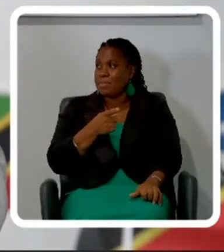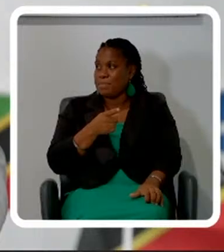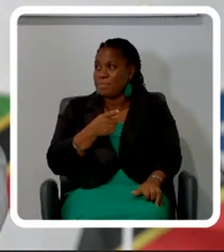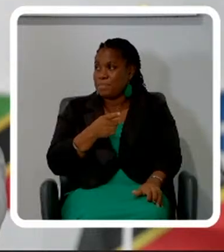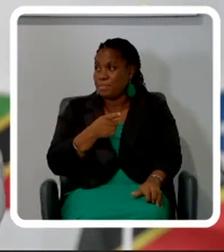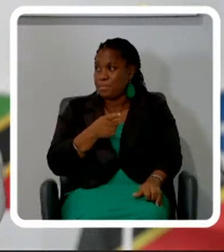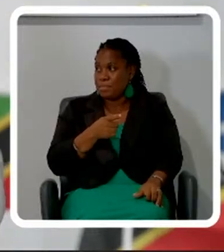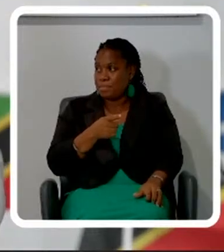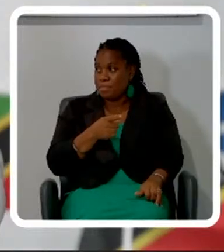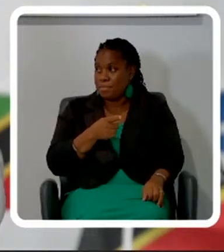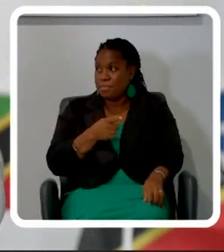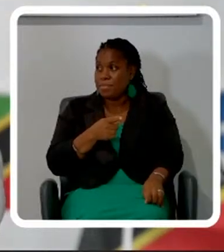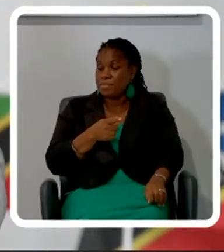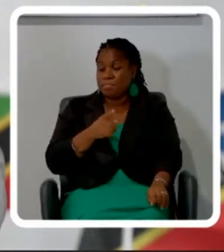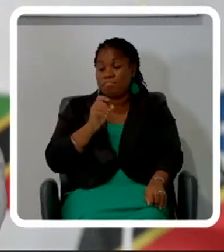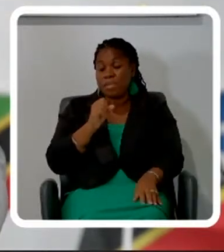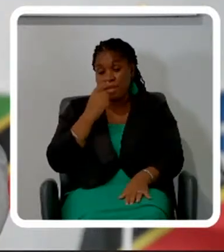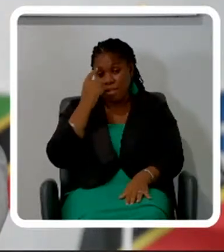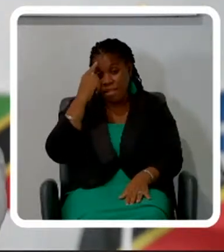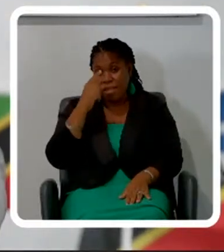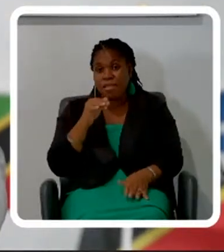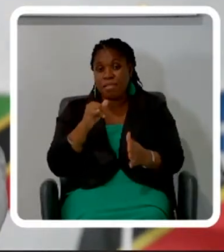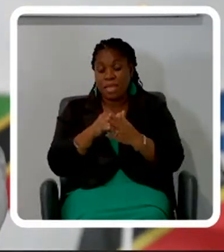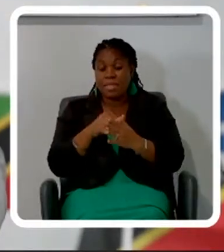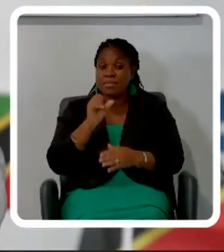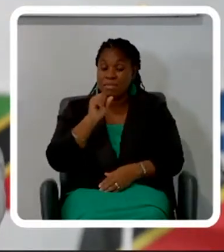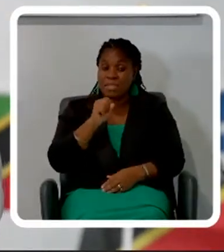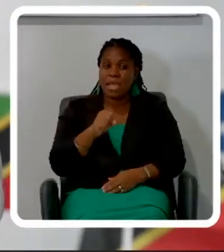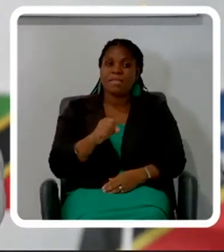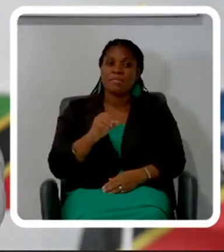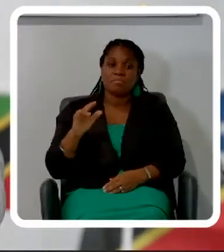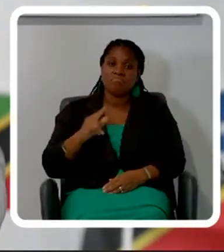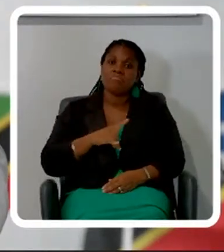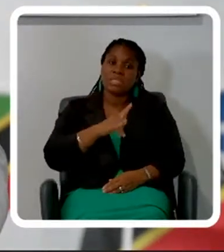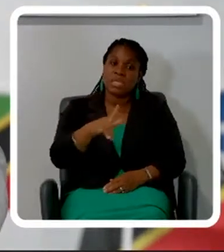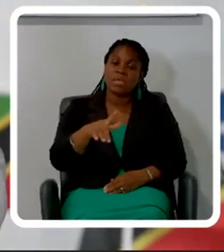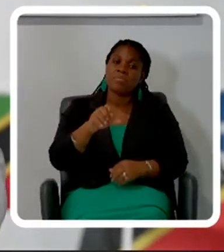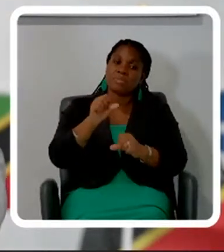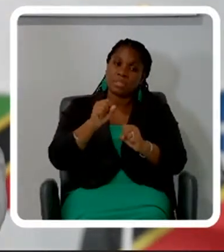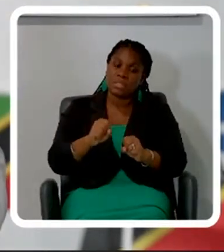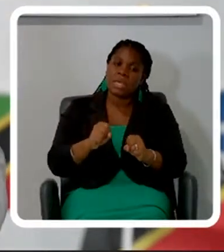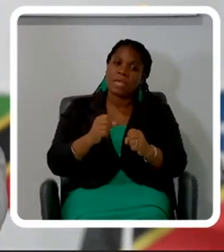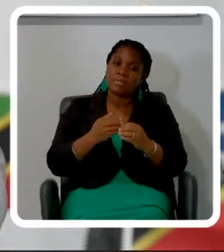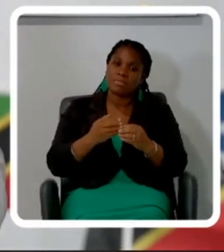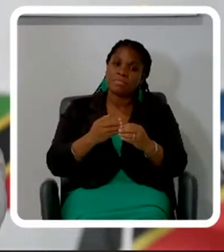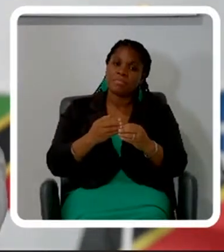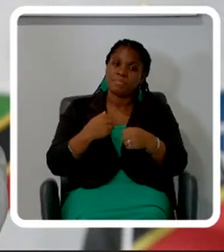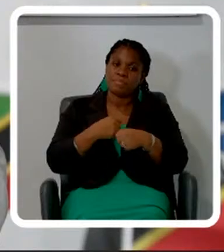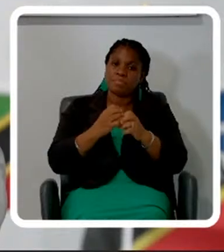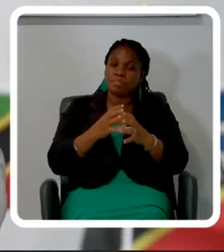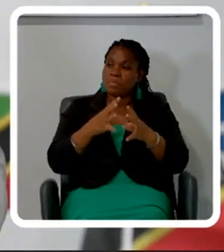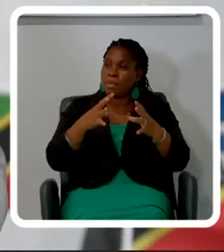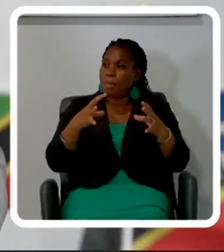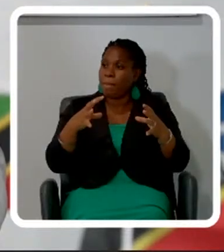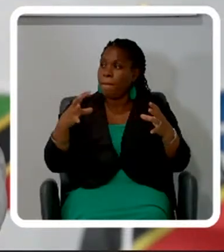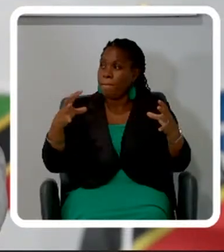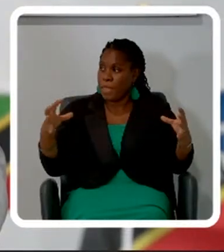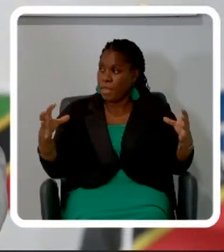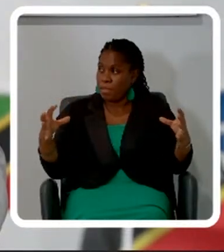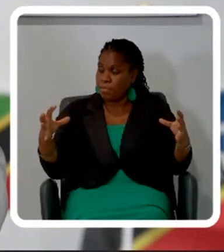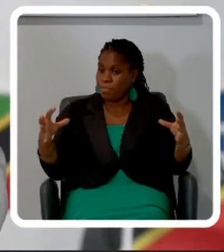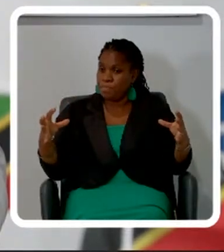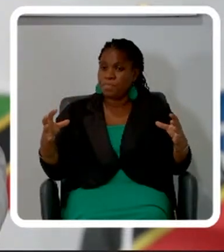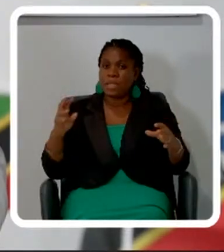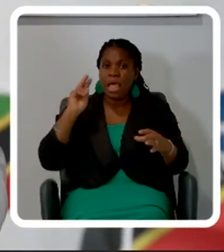can be enhanced and can help Nevis. He has brought to the federal government how we can partner. The federal